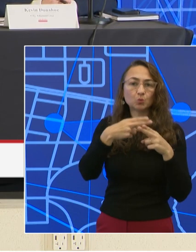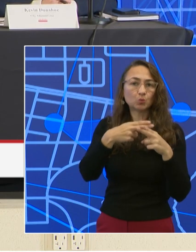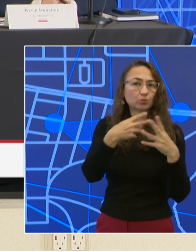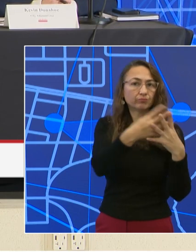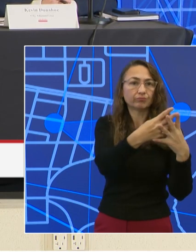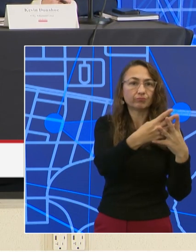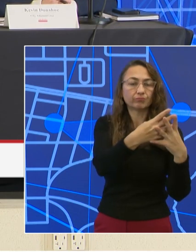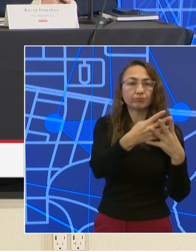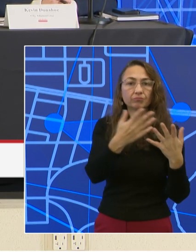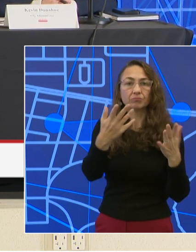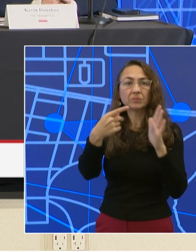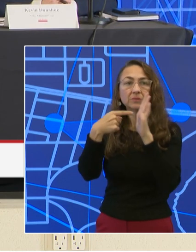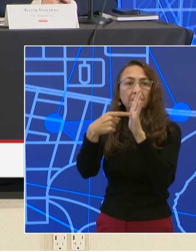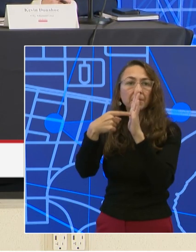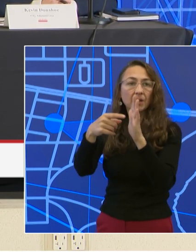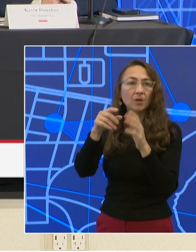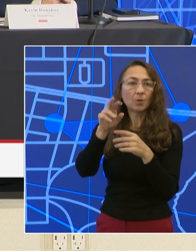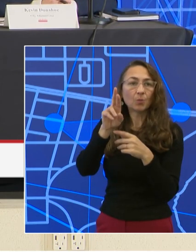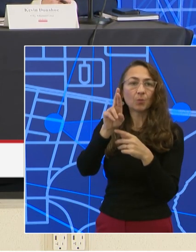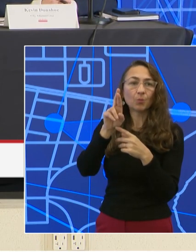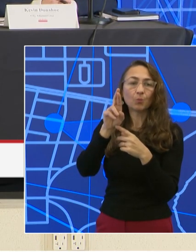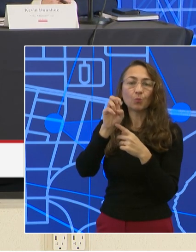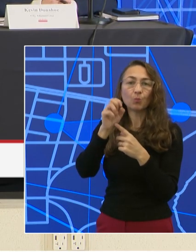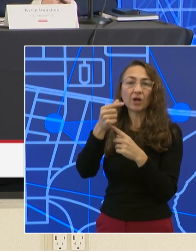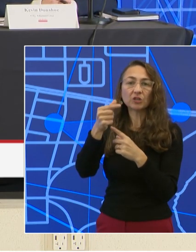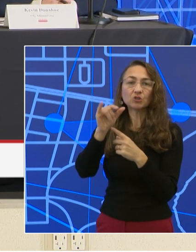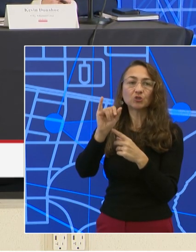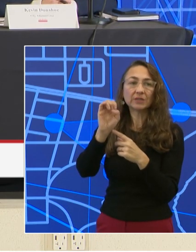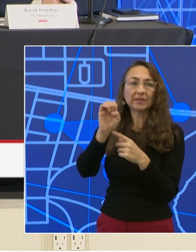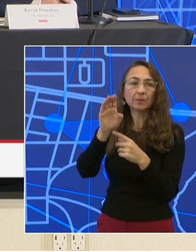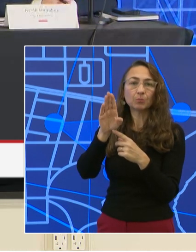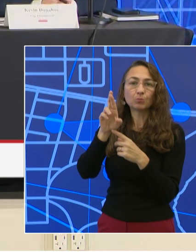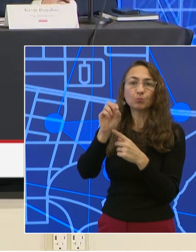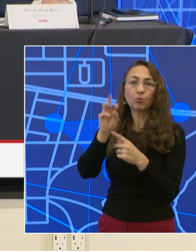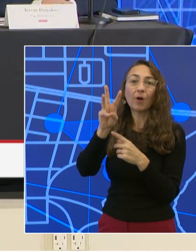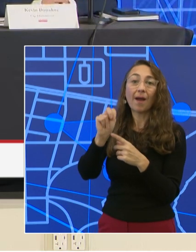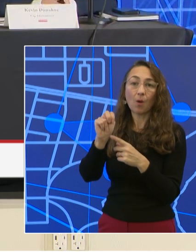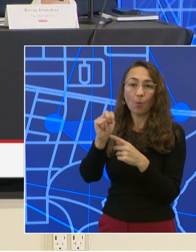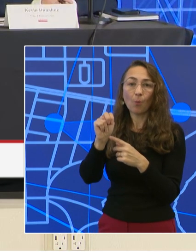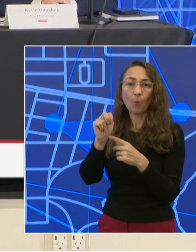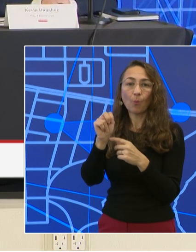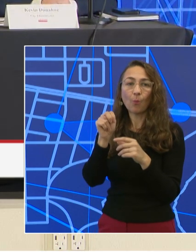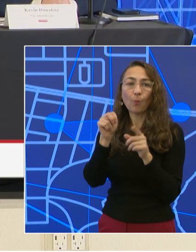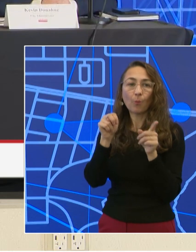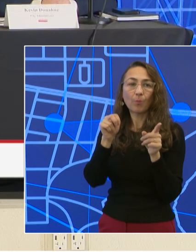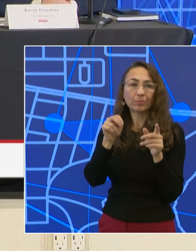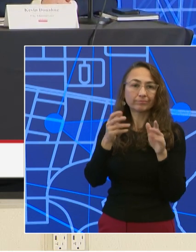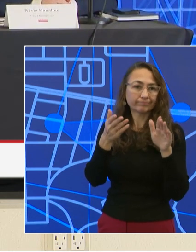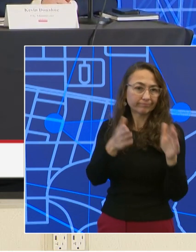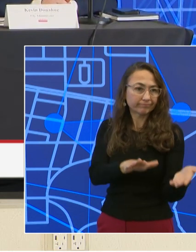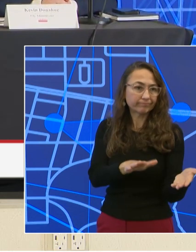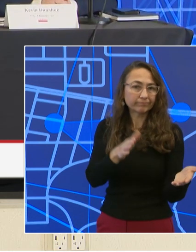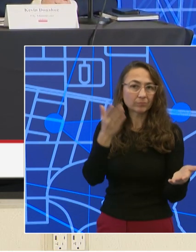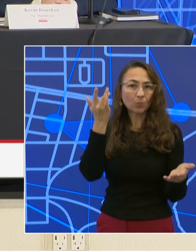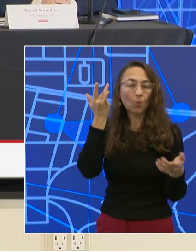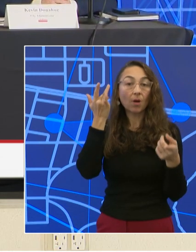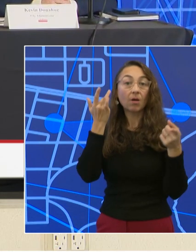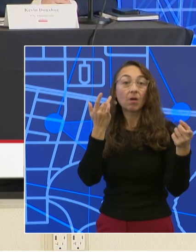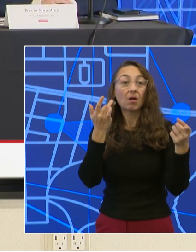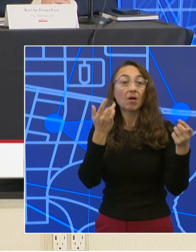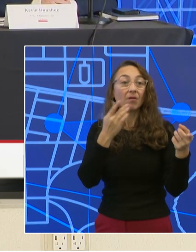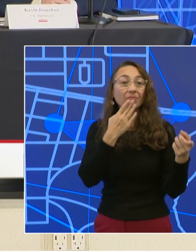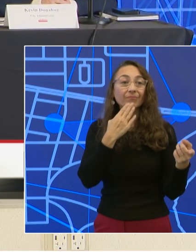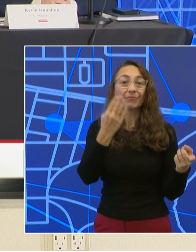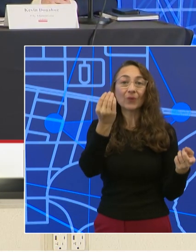the DJ who passed recently, 14 and 16-year-olds. What do you say to that? Do you want some of the sentencing to